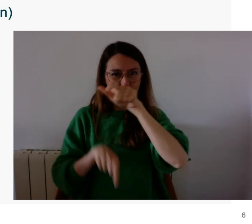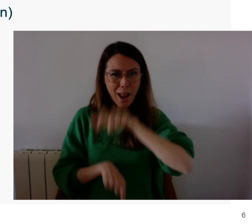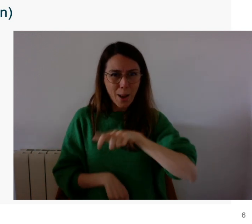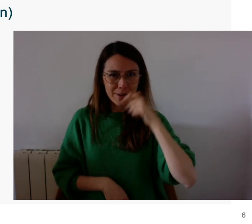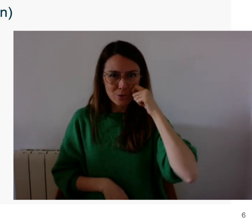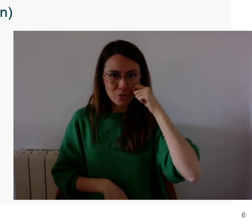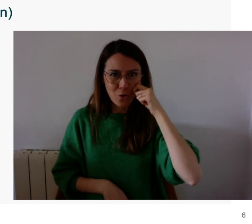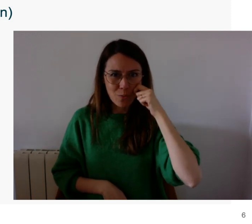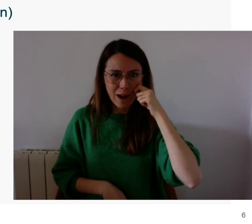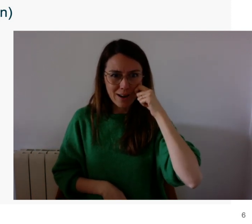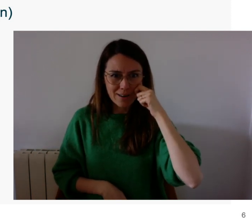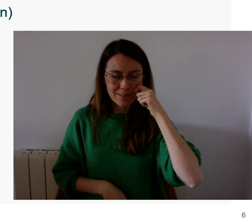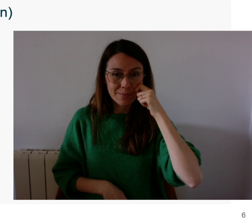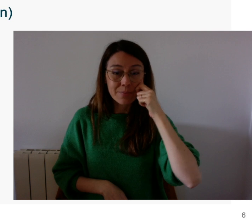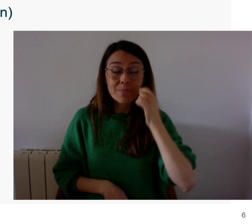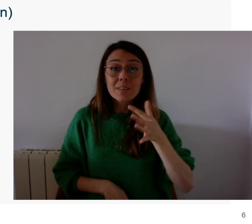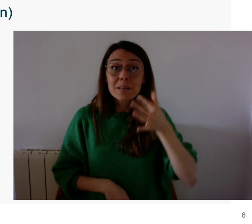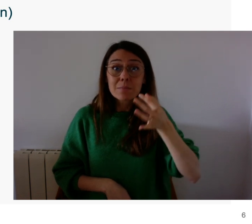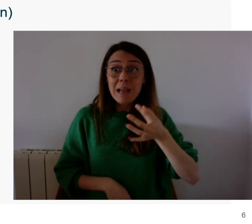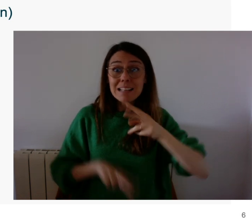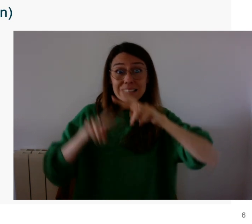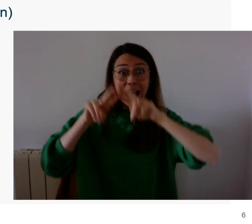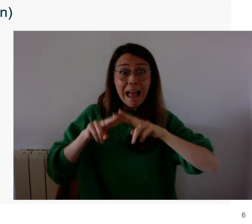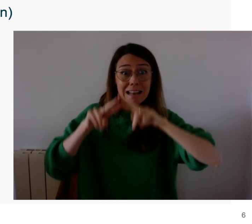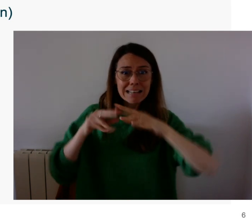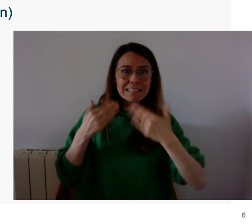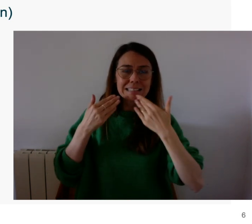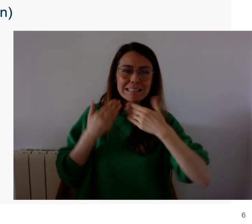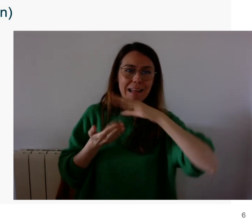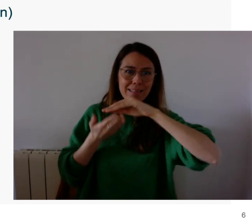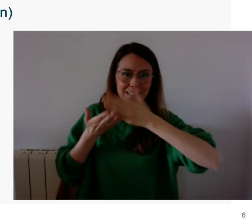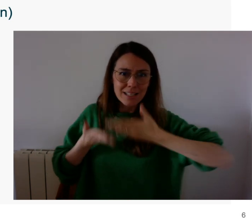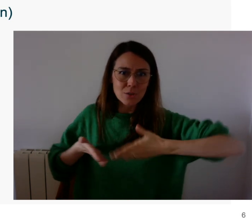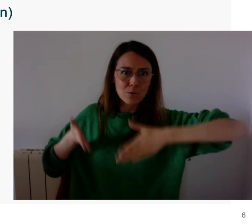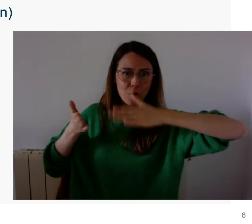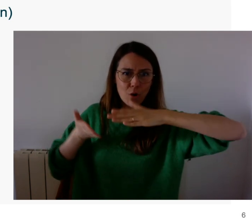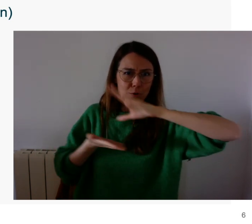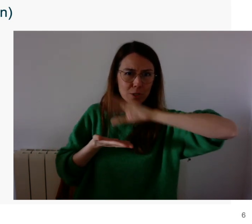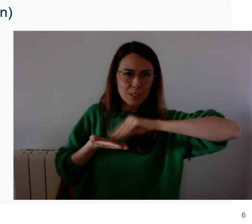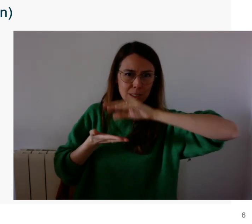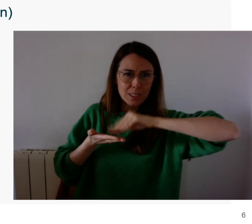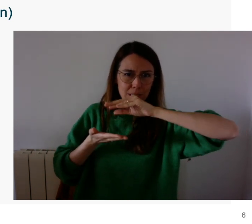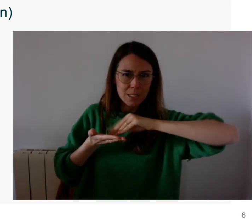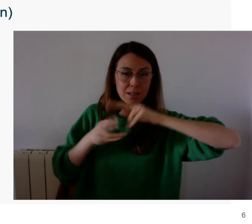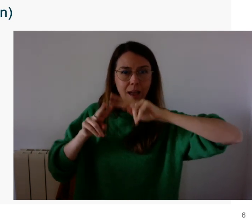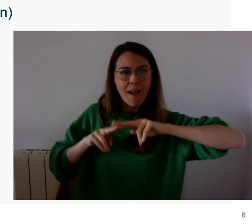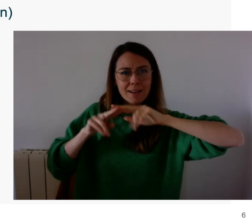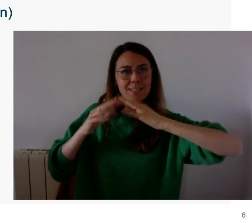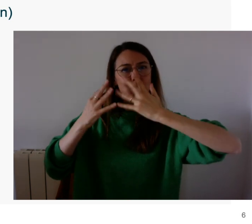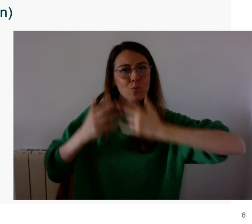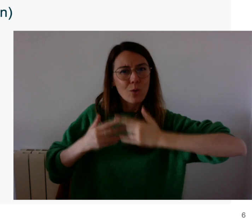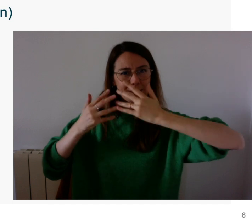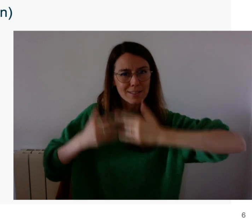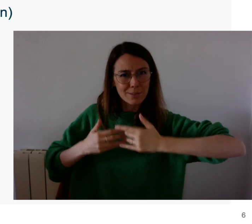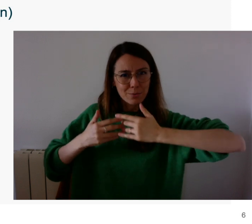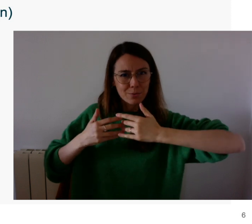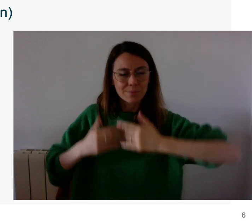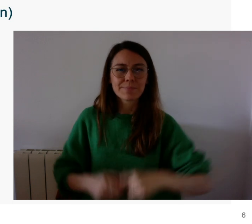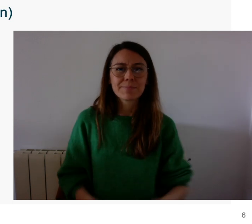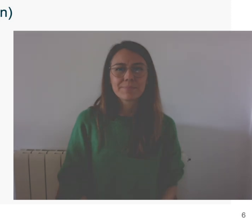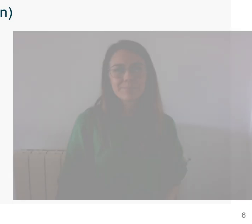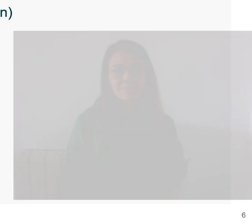singular anthropomorphic reference, and this will be done through a corpus study with quantitative